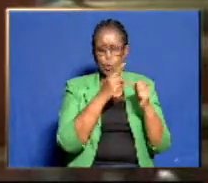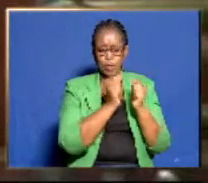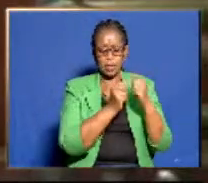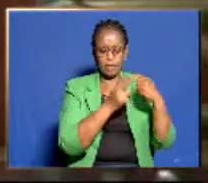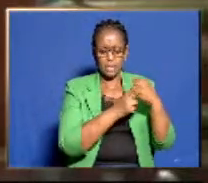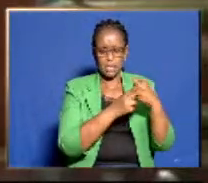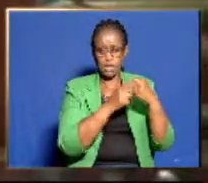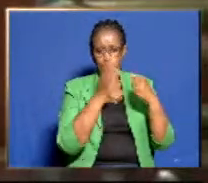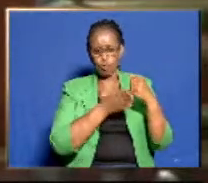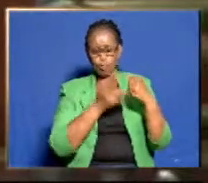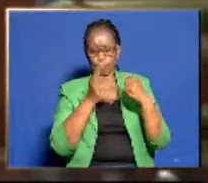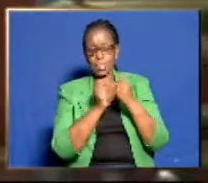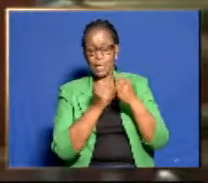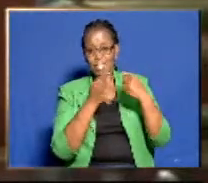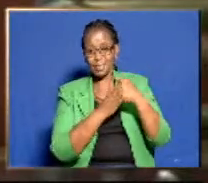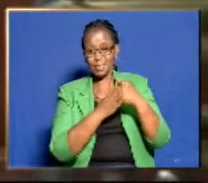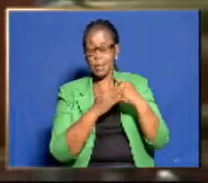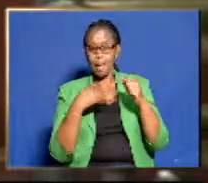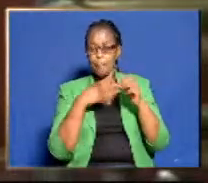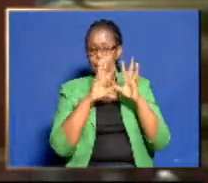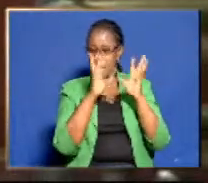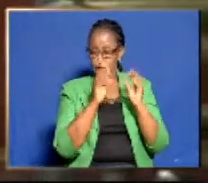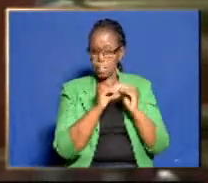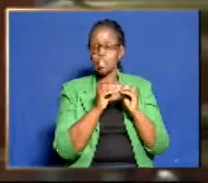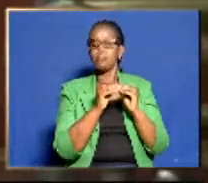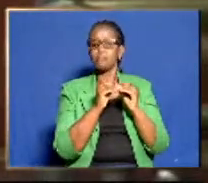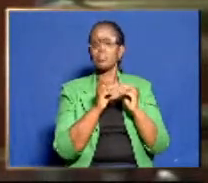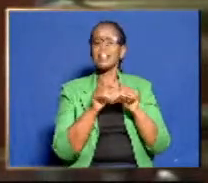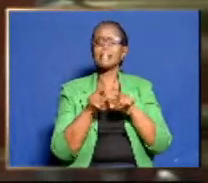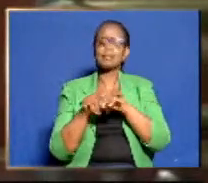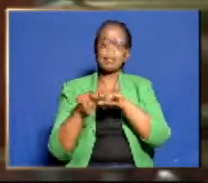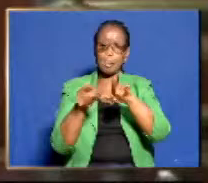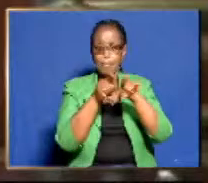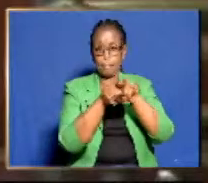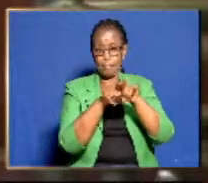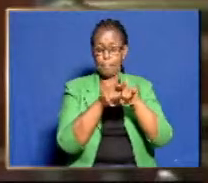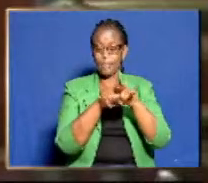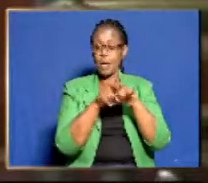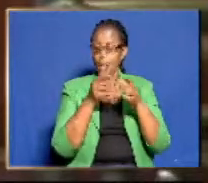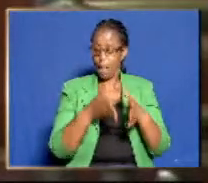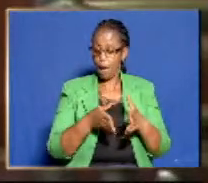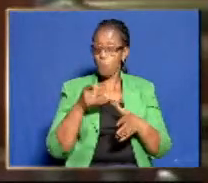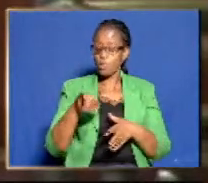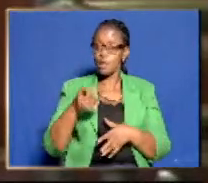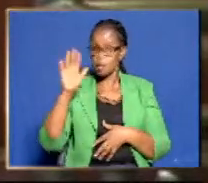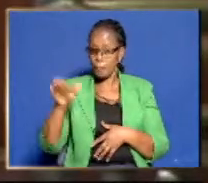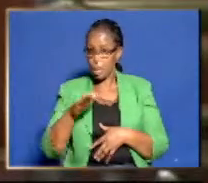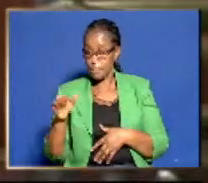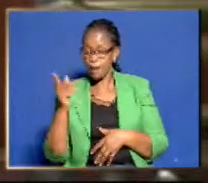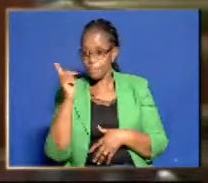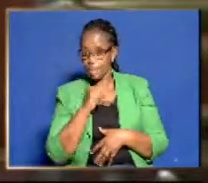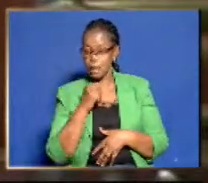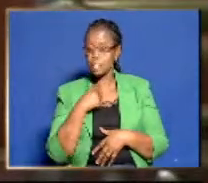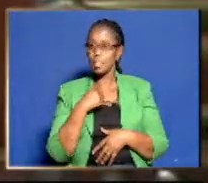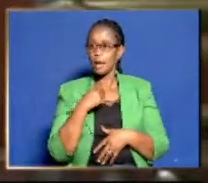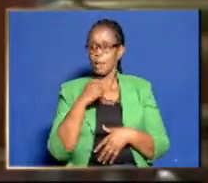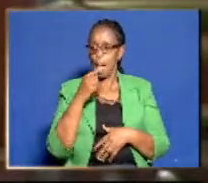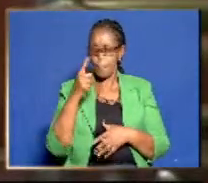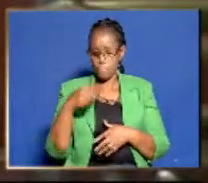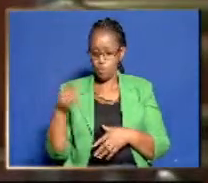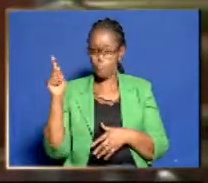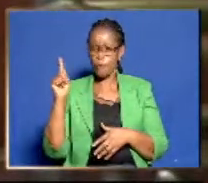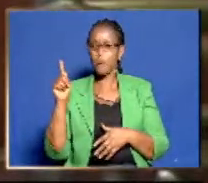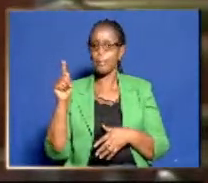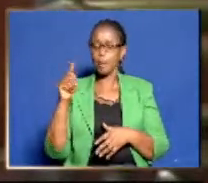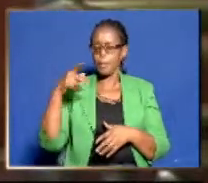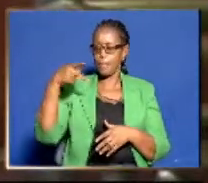2017-18, the budget was more or less the same. Now, this House passed Principal Secretary for